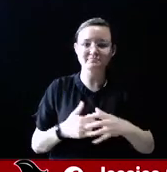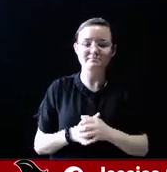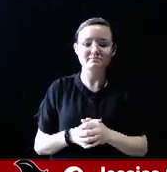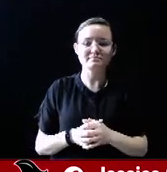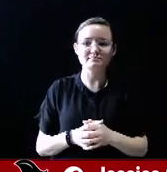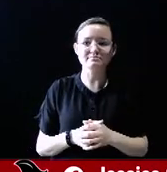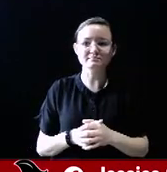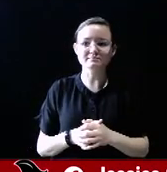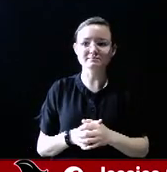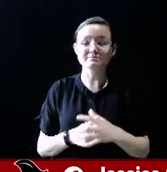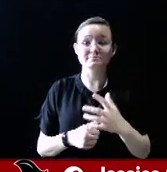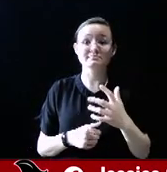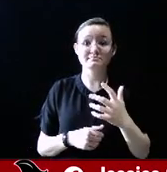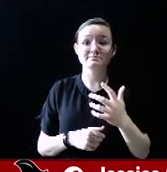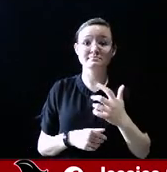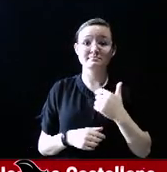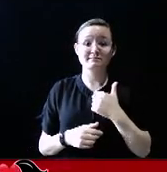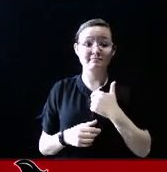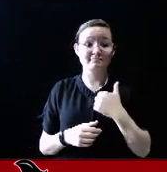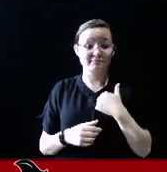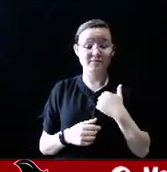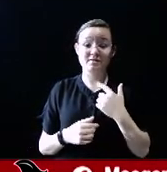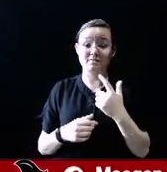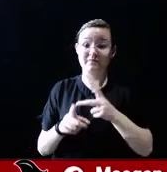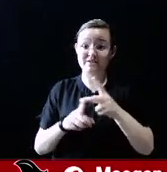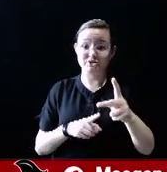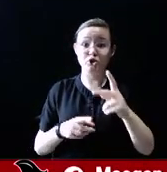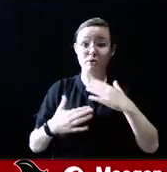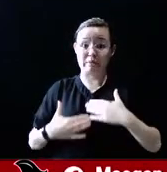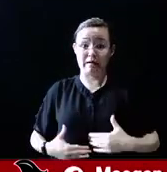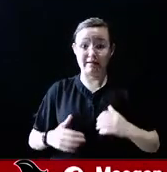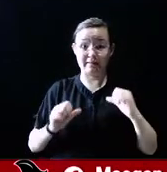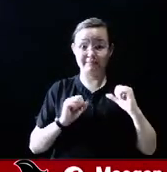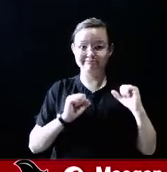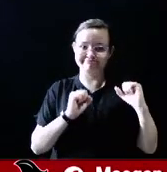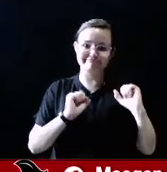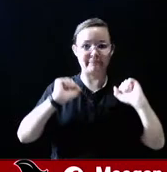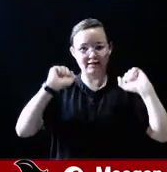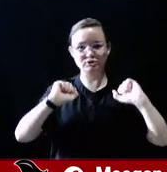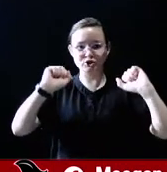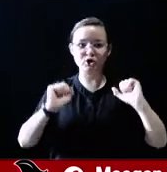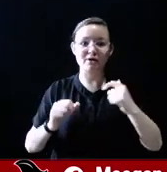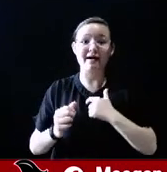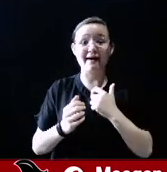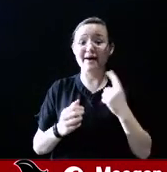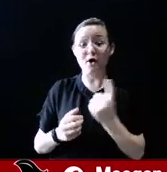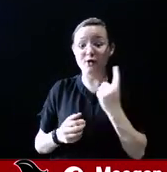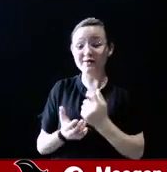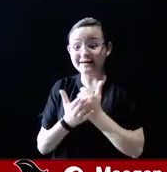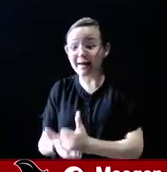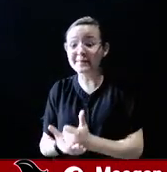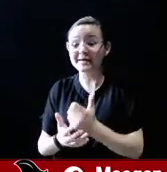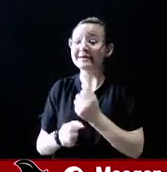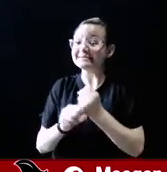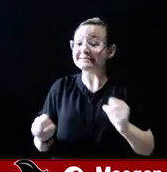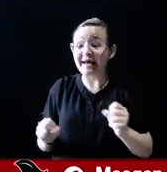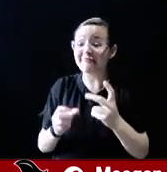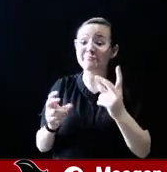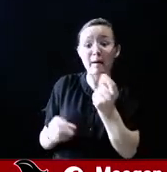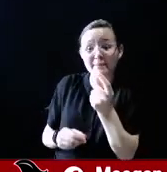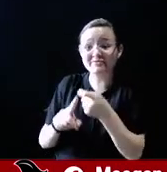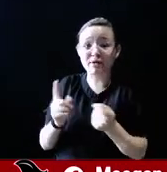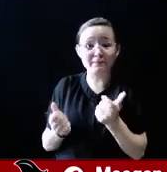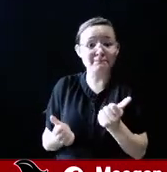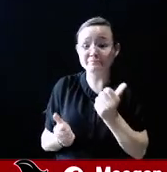leading this fantastic group of students, being a professional bodybuilder, habitually saving puppies out of burning buildings, and working to solve